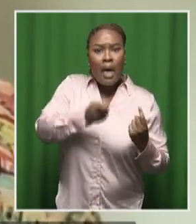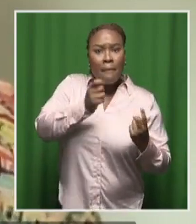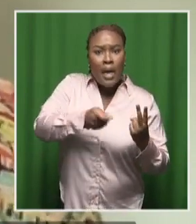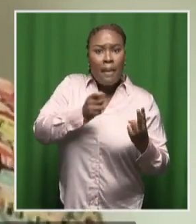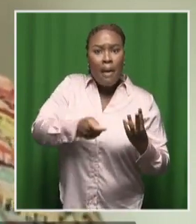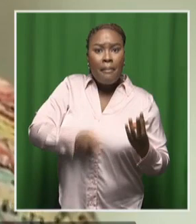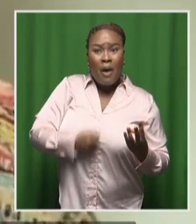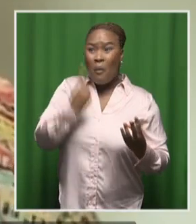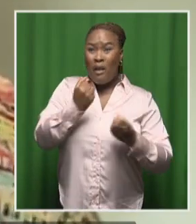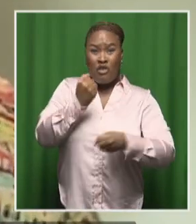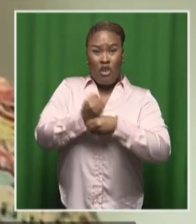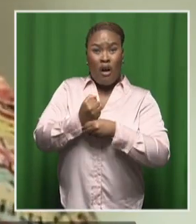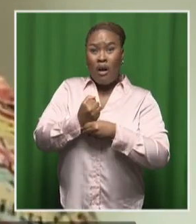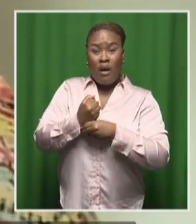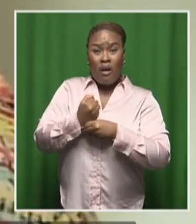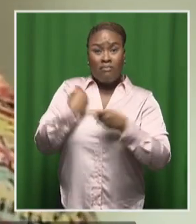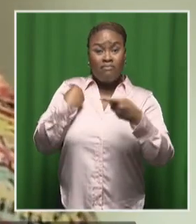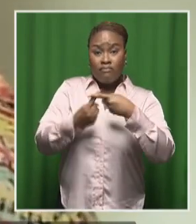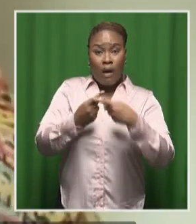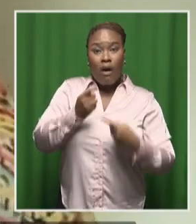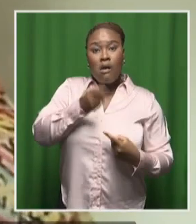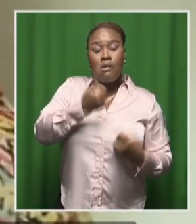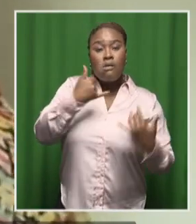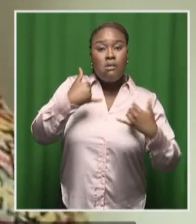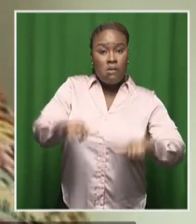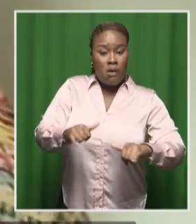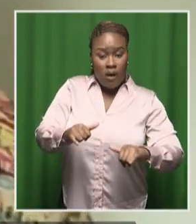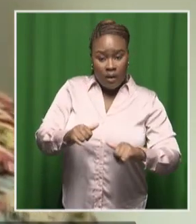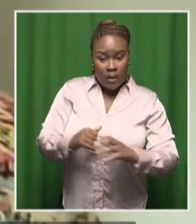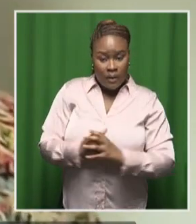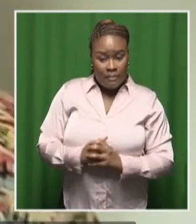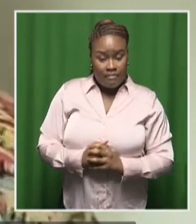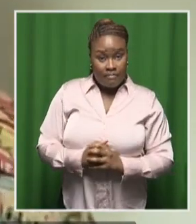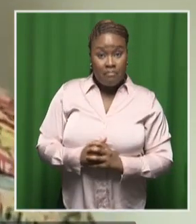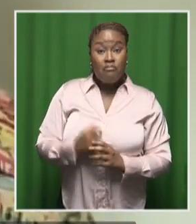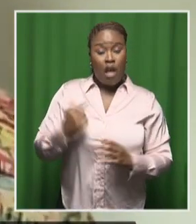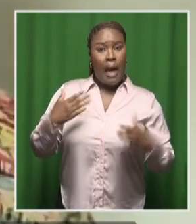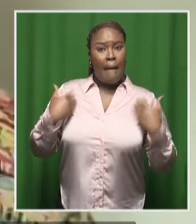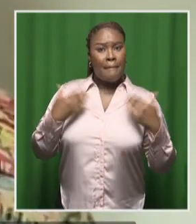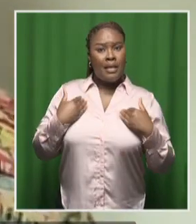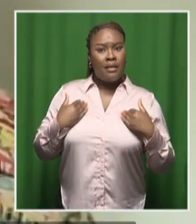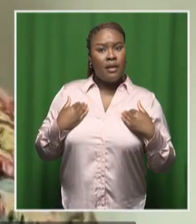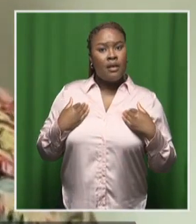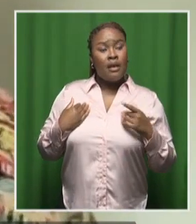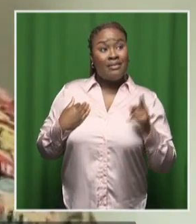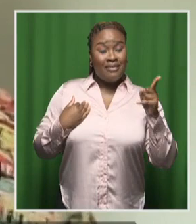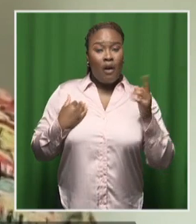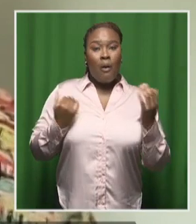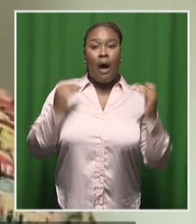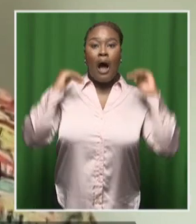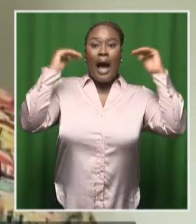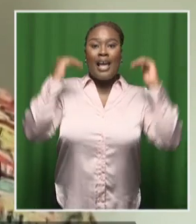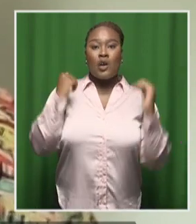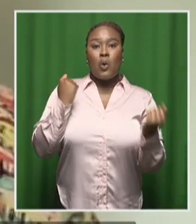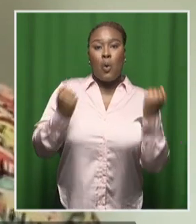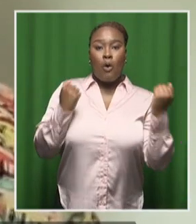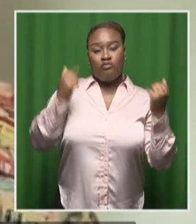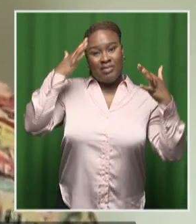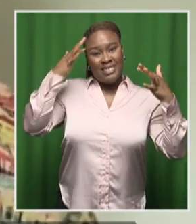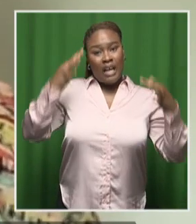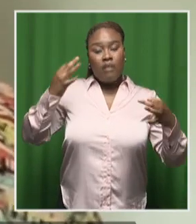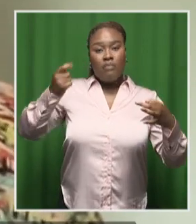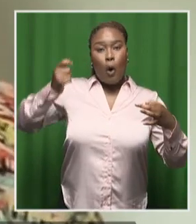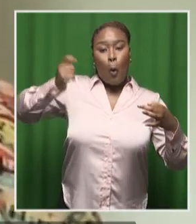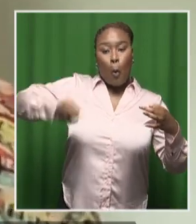And I like the fact that the court has taken such a robust type of